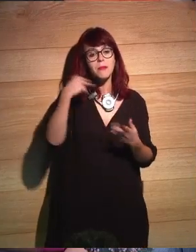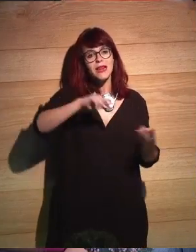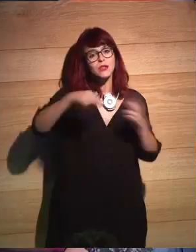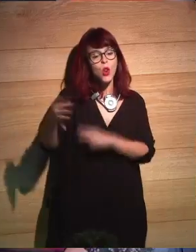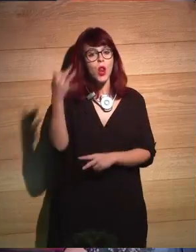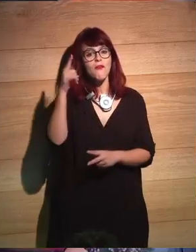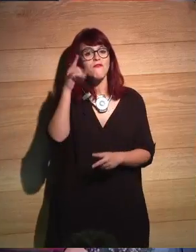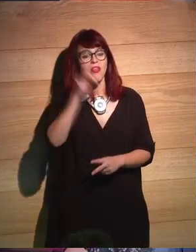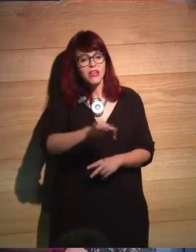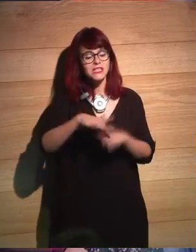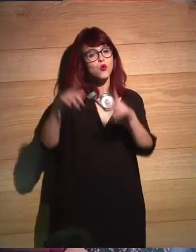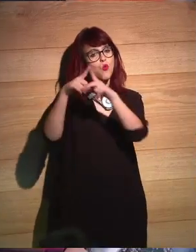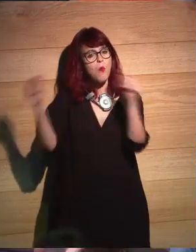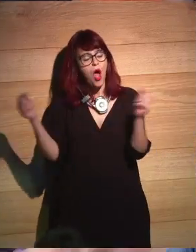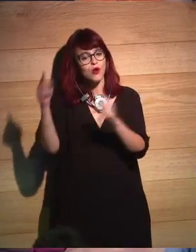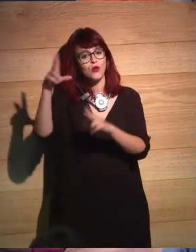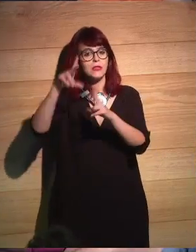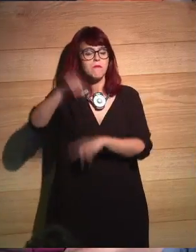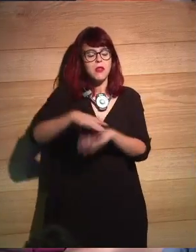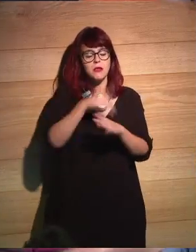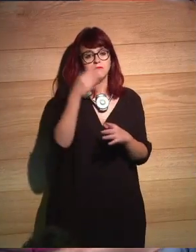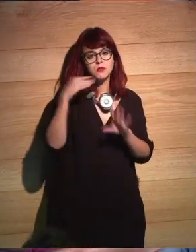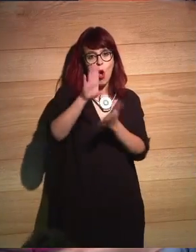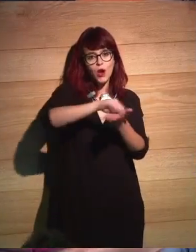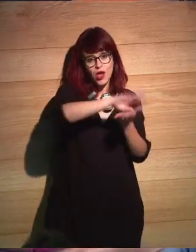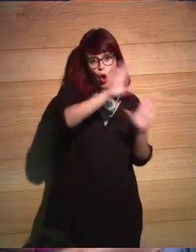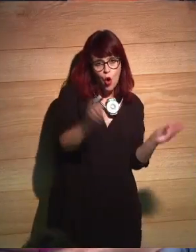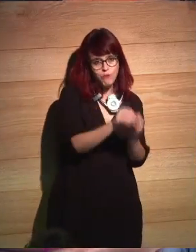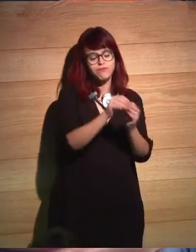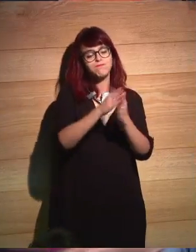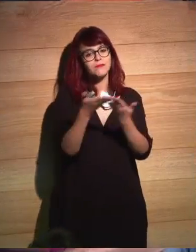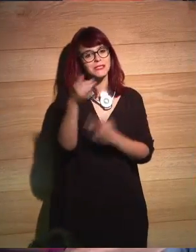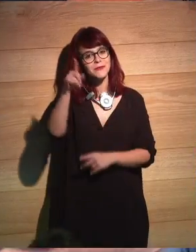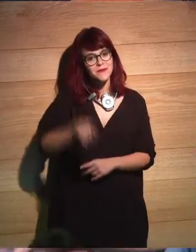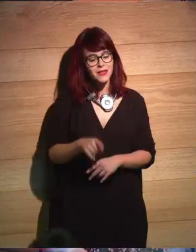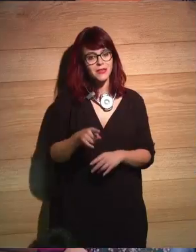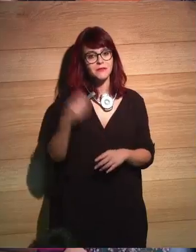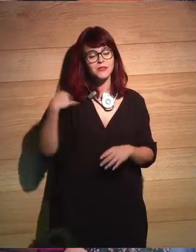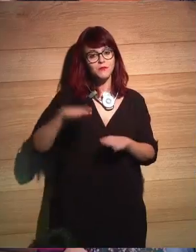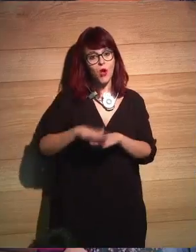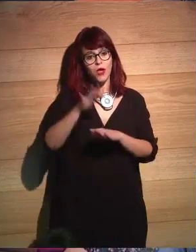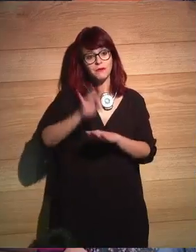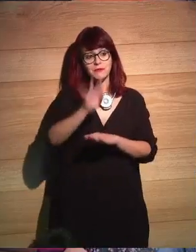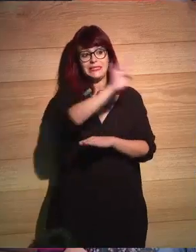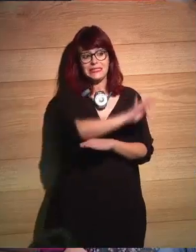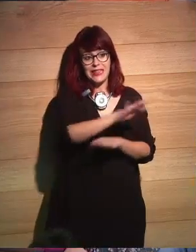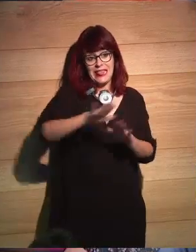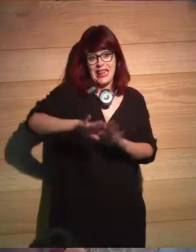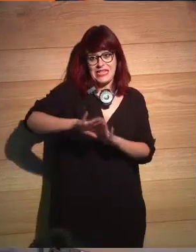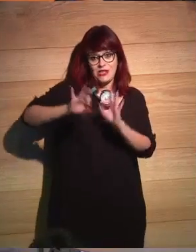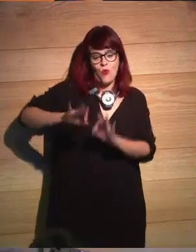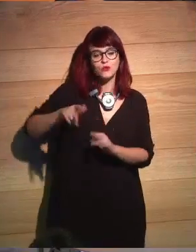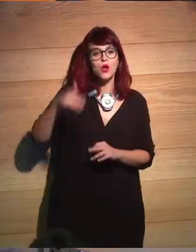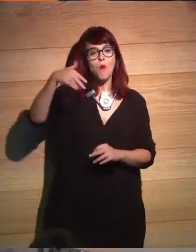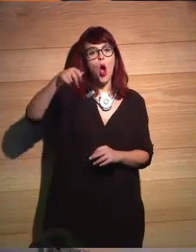and part of his work has been translated into French and Romanian and some other languages as well. And last but not